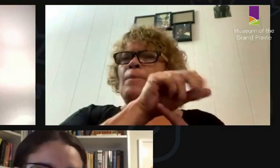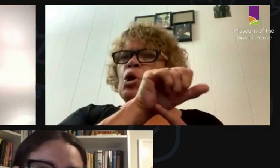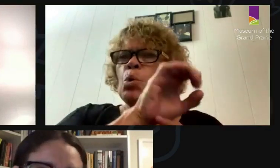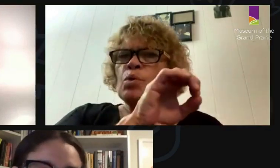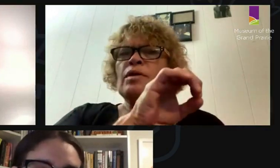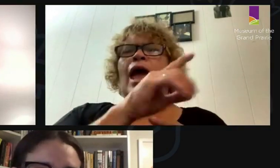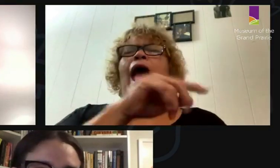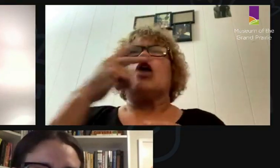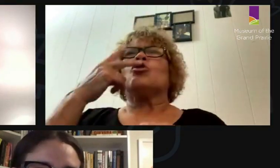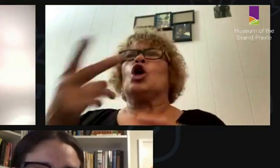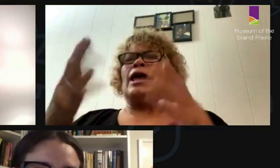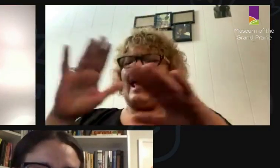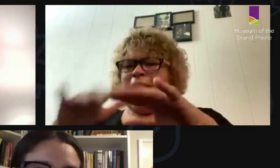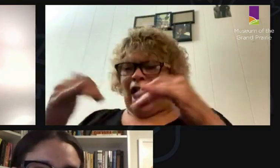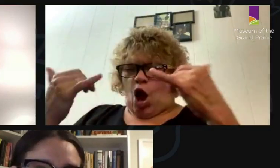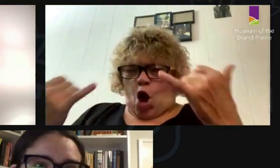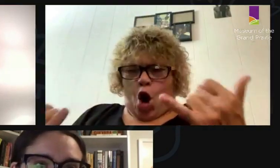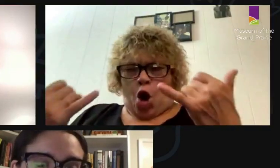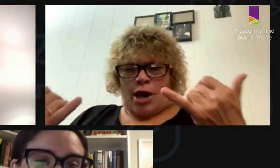current state of things here in